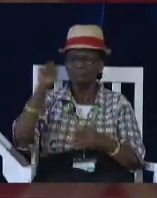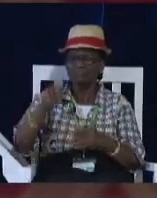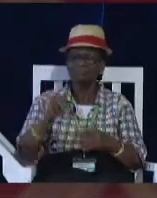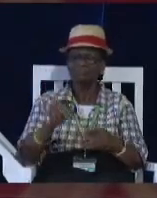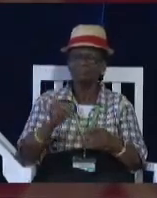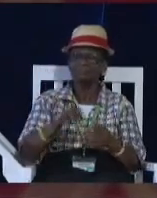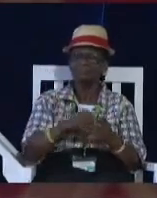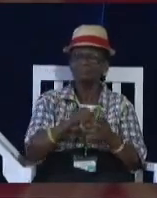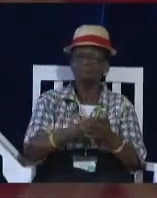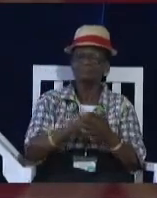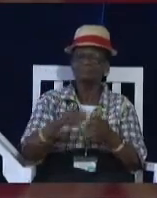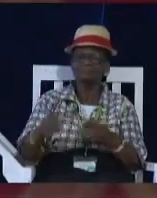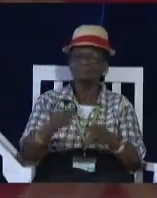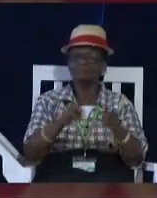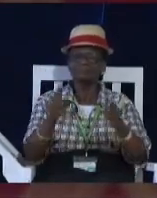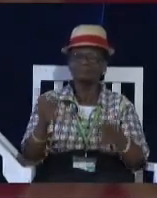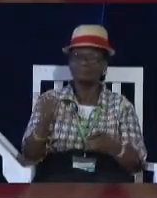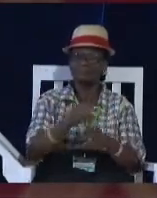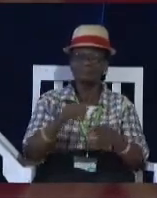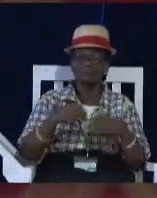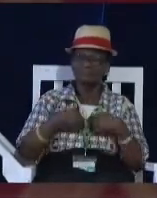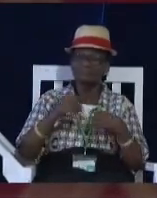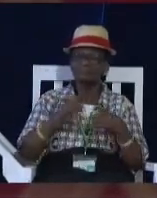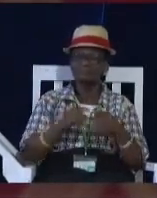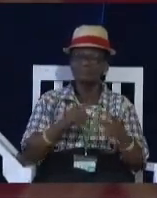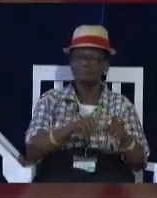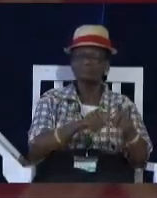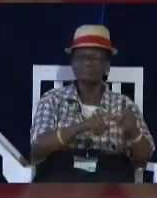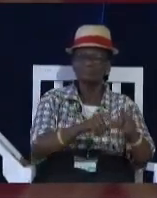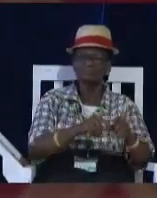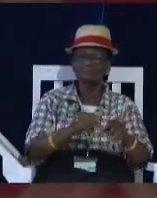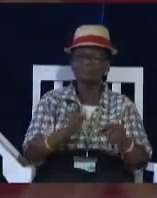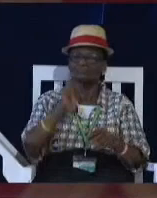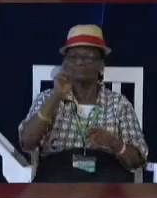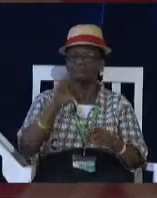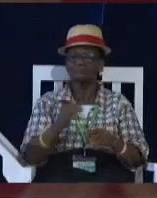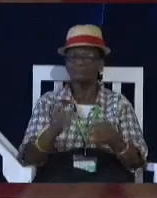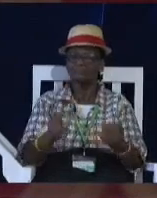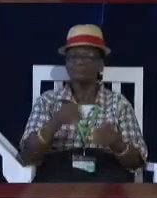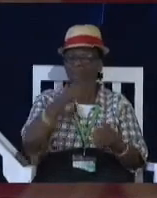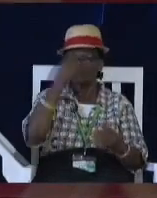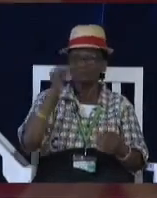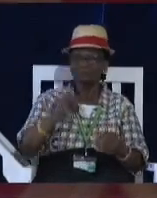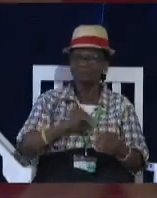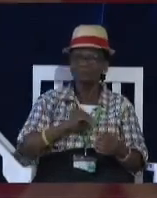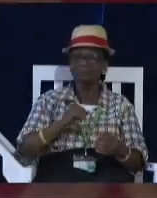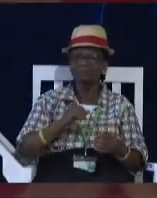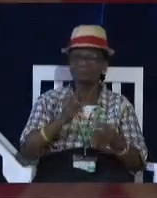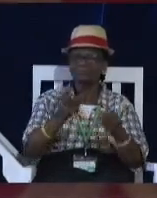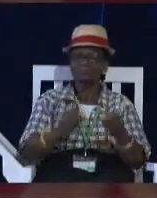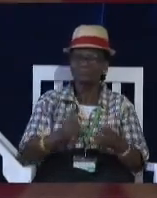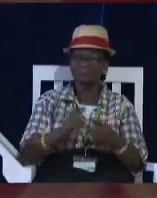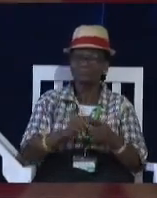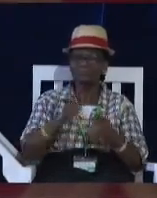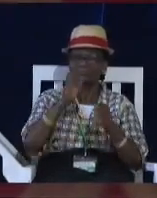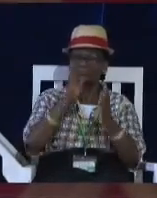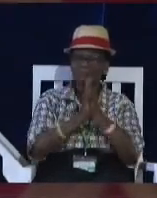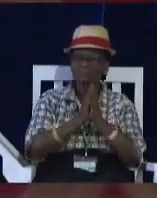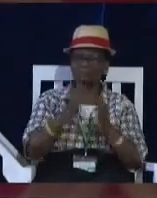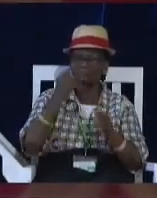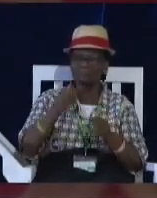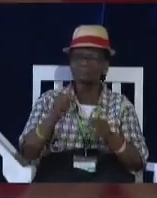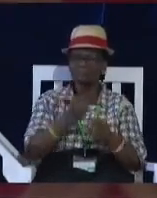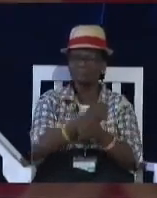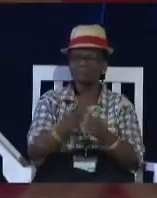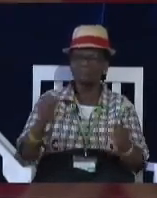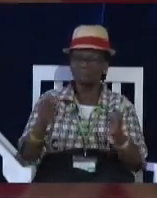now, because I want to be praying for salvation in a moment. If you are on